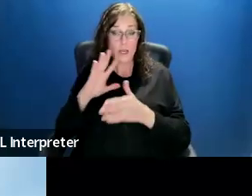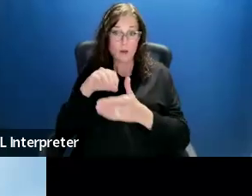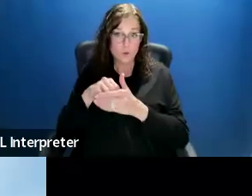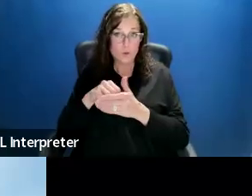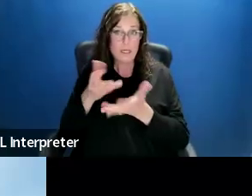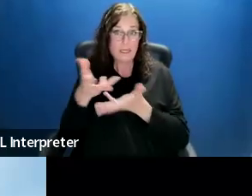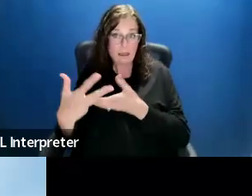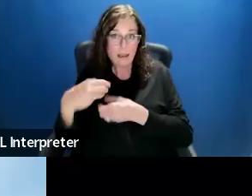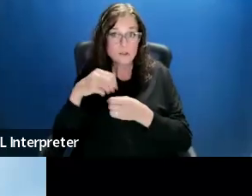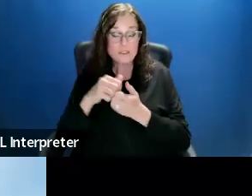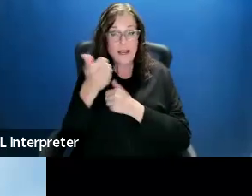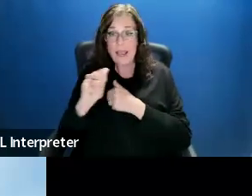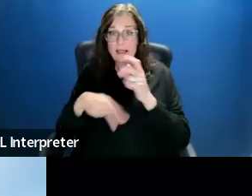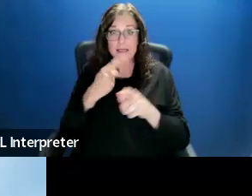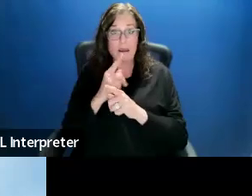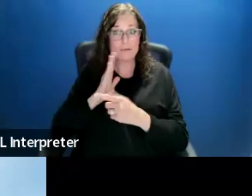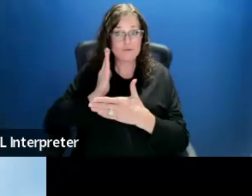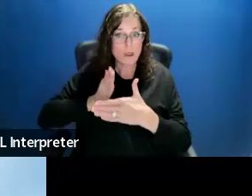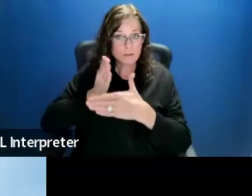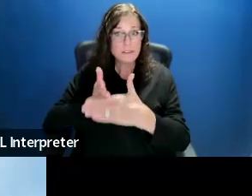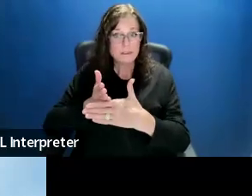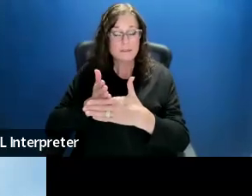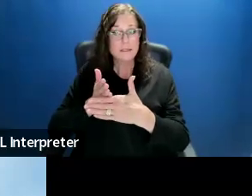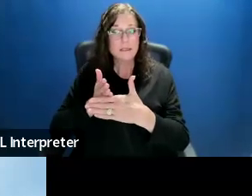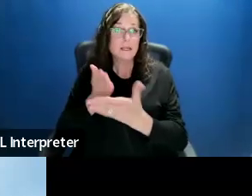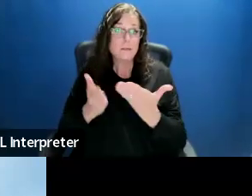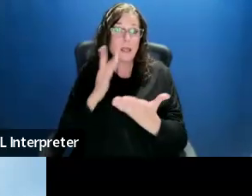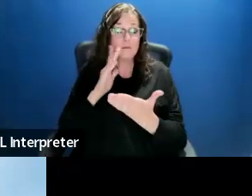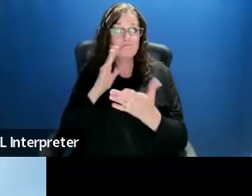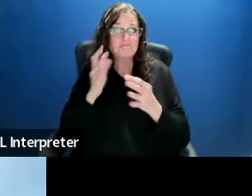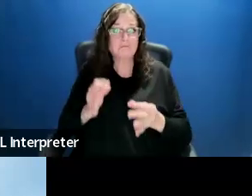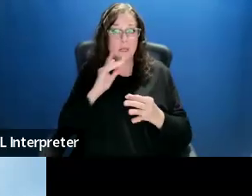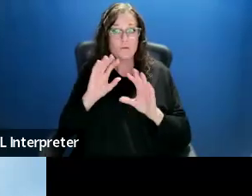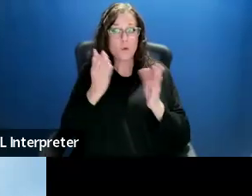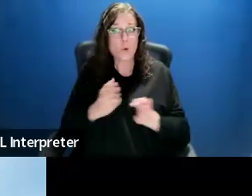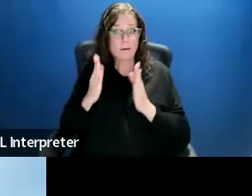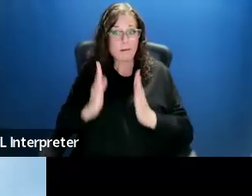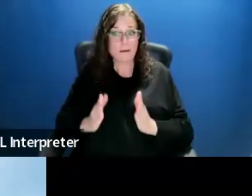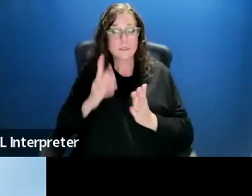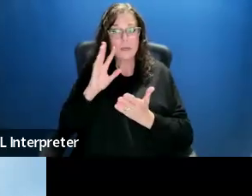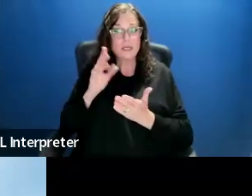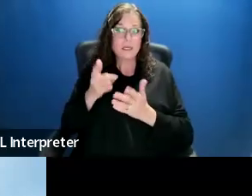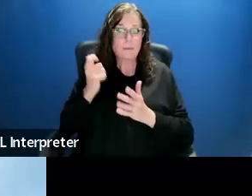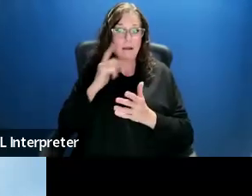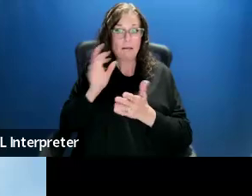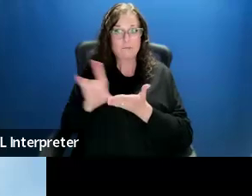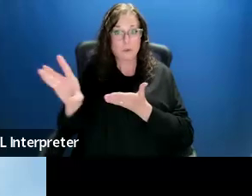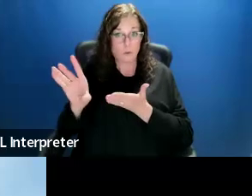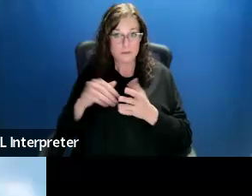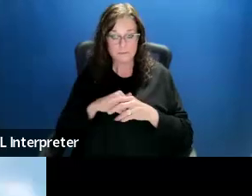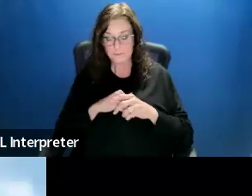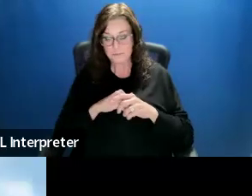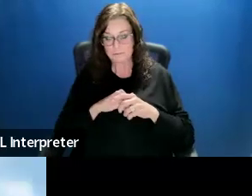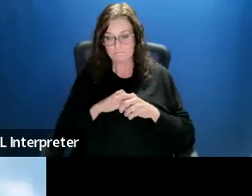including engaging in any form of harassment, may, at the discretion of the organizers, be immediately removed.